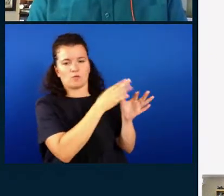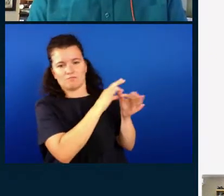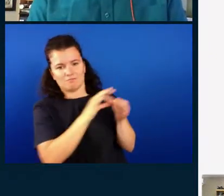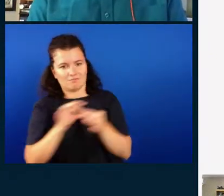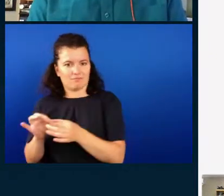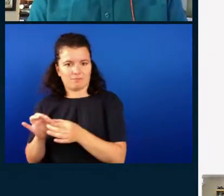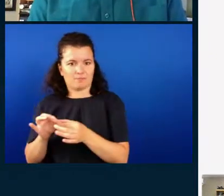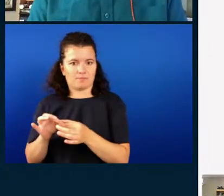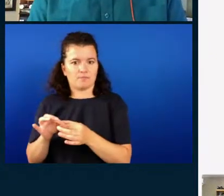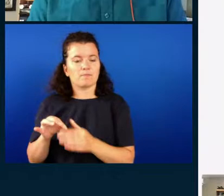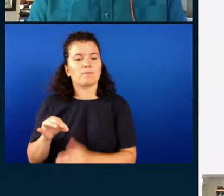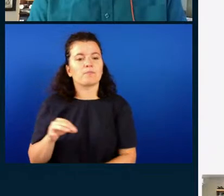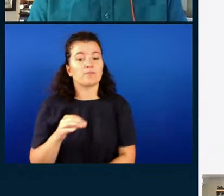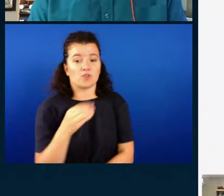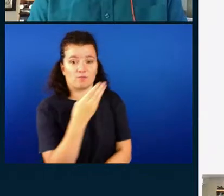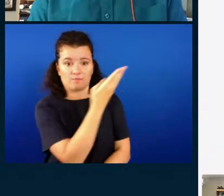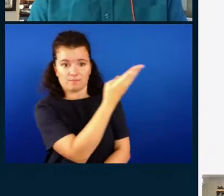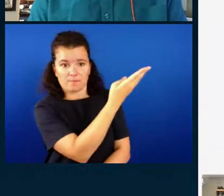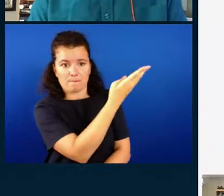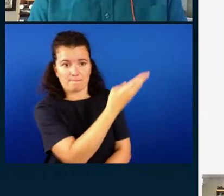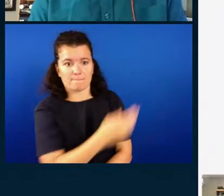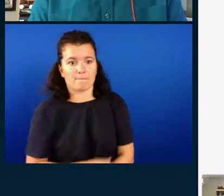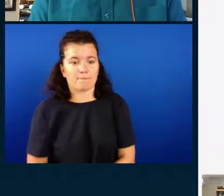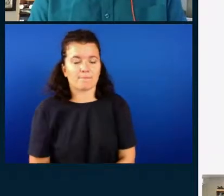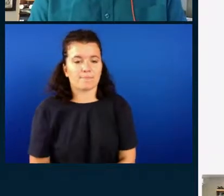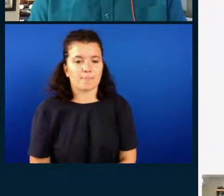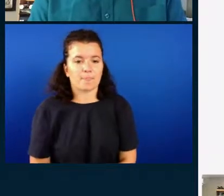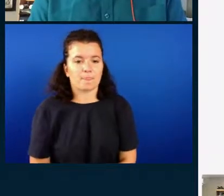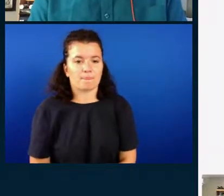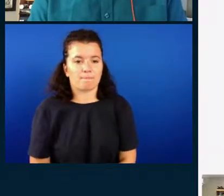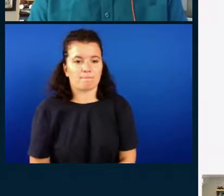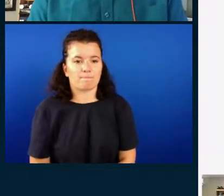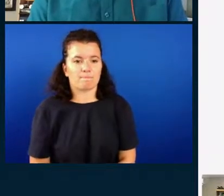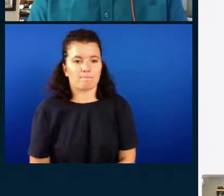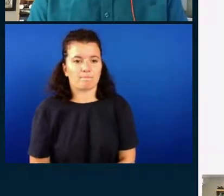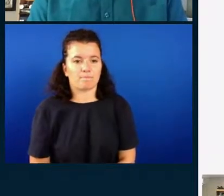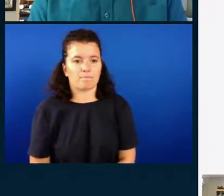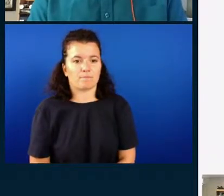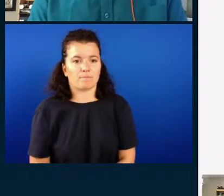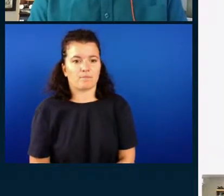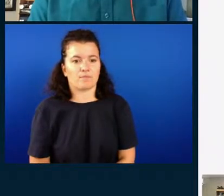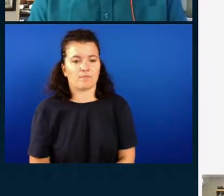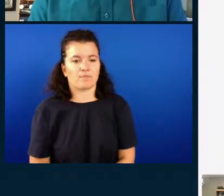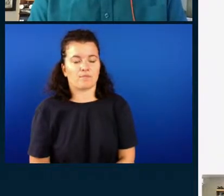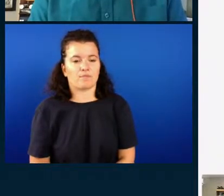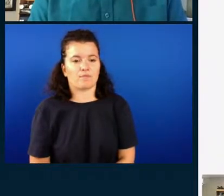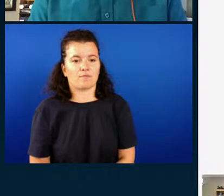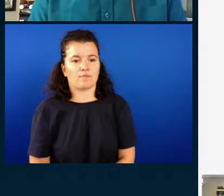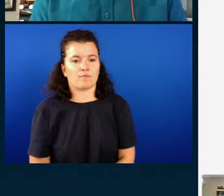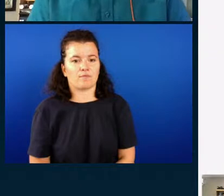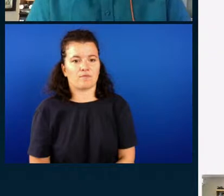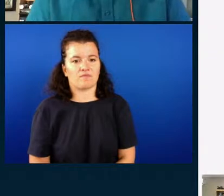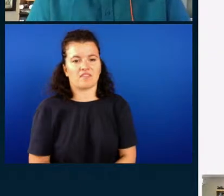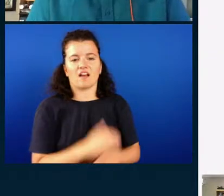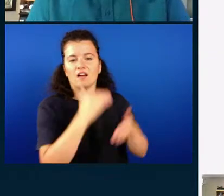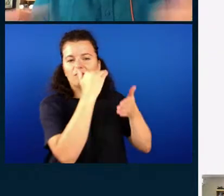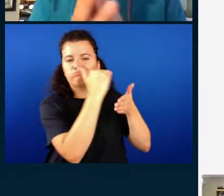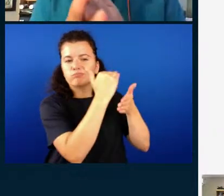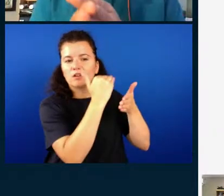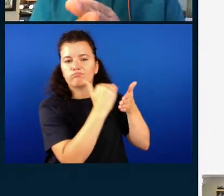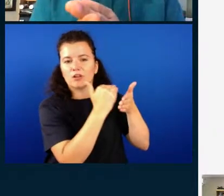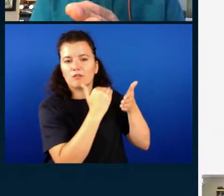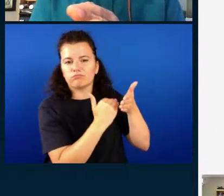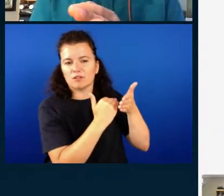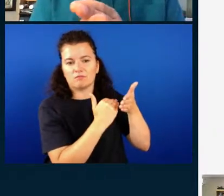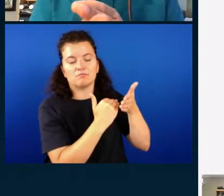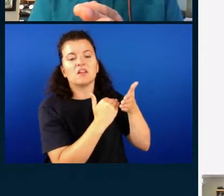go tie. So if we look in here, there's not a lot of stuff. There is a tie. That's all we've got in our